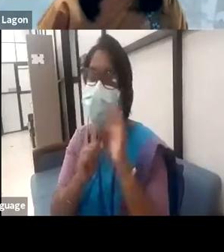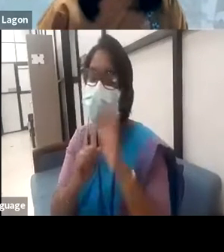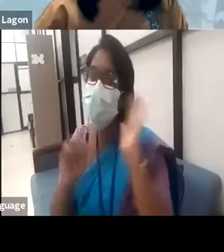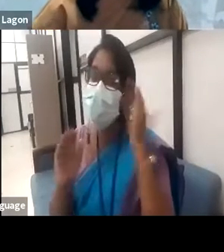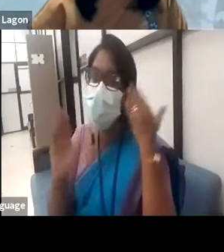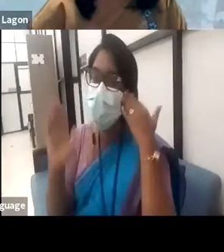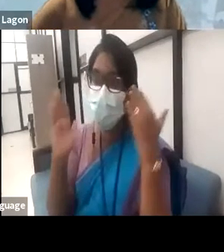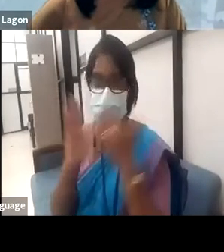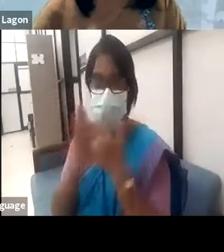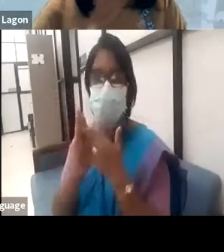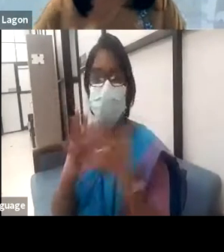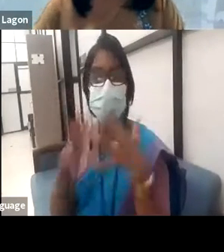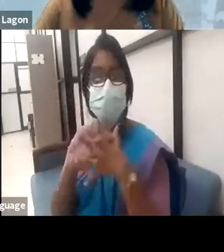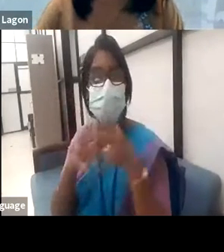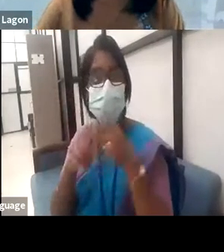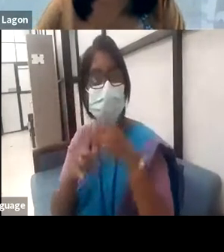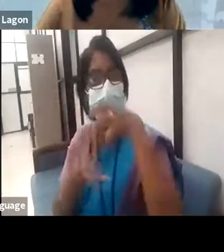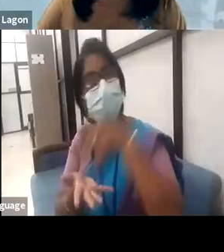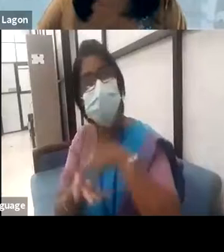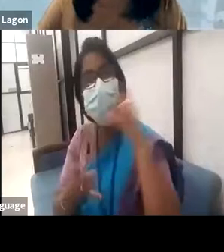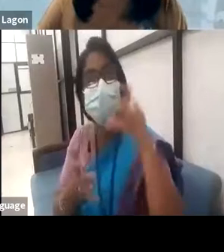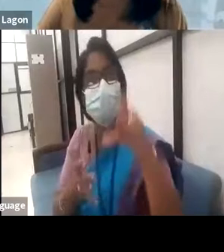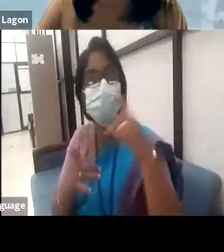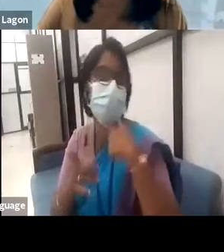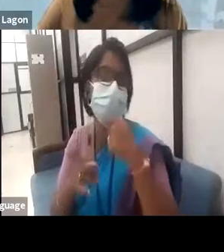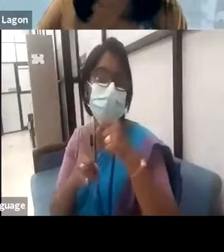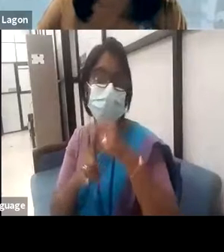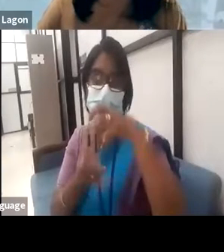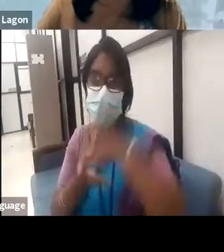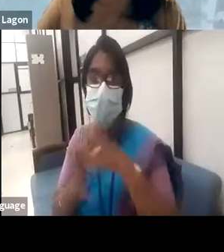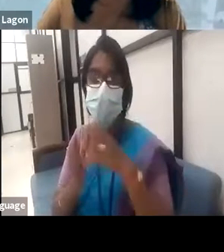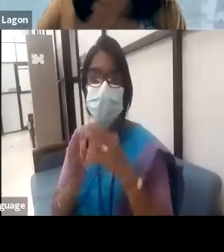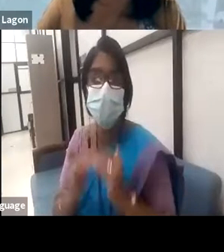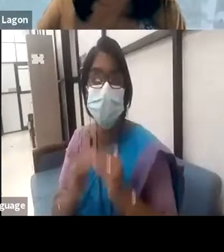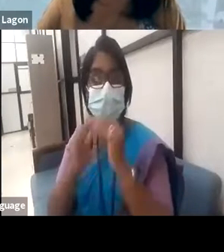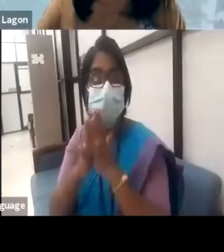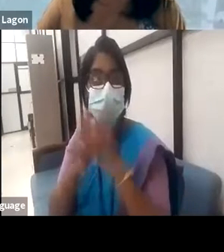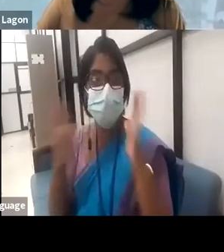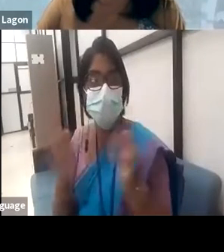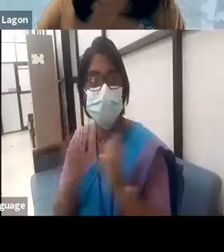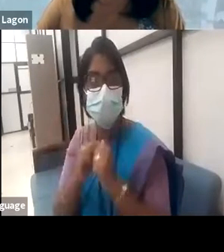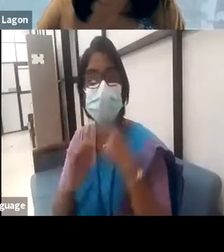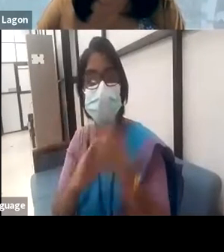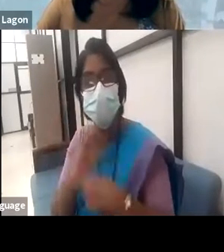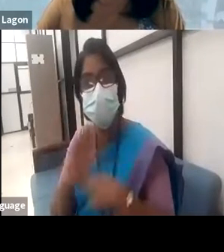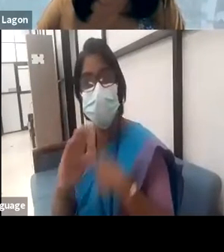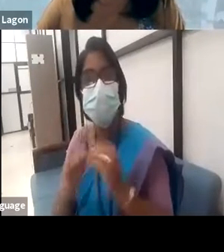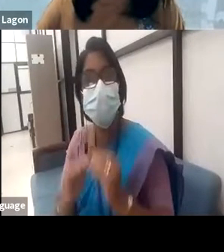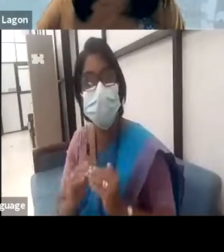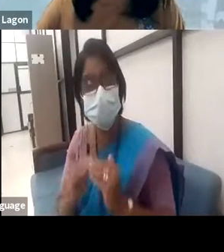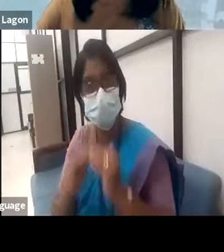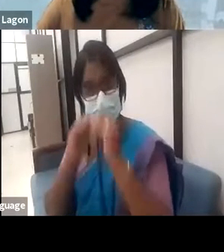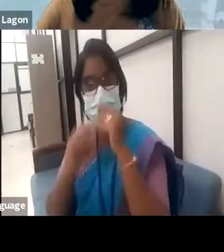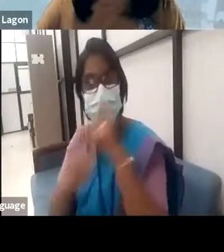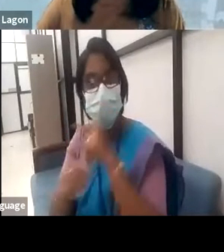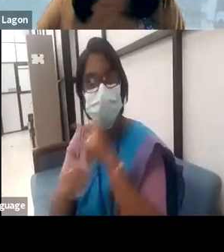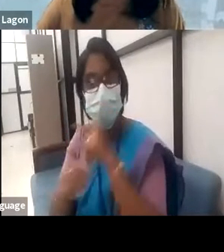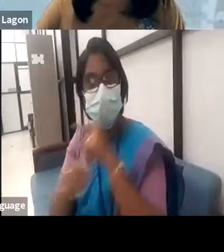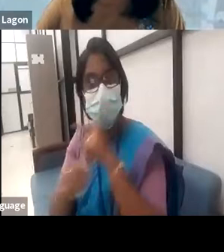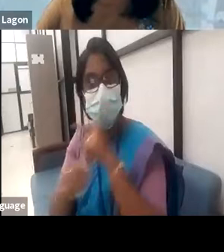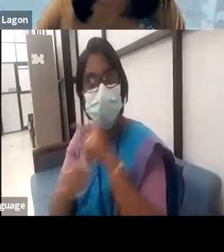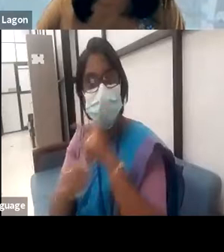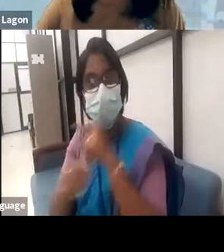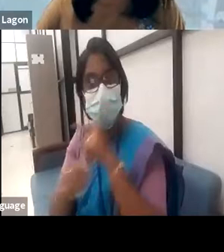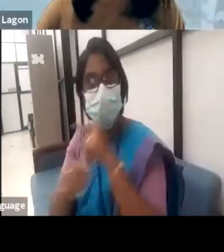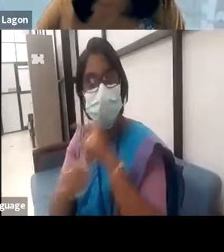the development in Sri Lanka is directly proportional to the distance from Colombo.